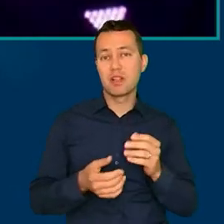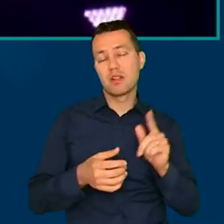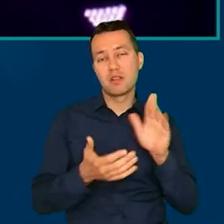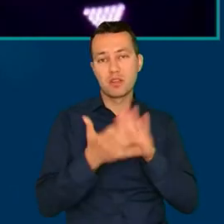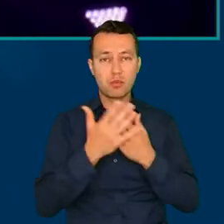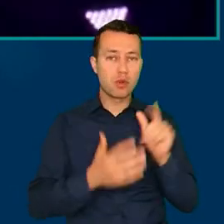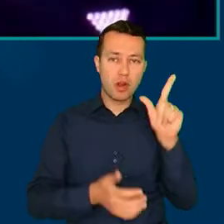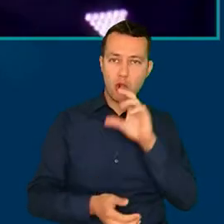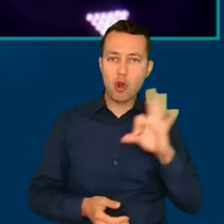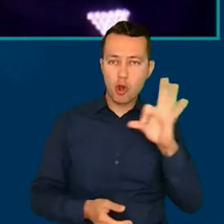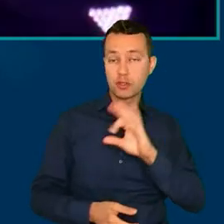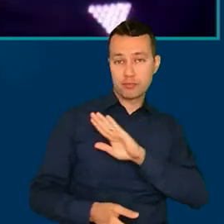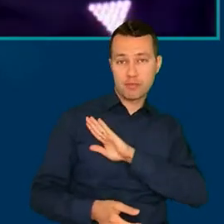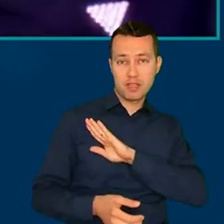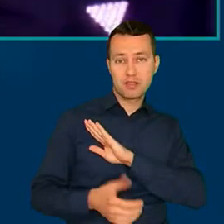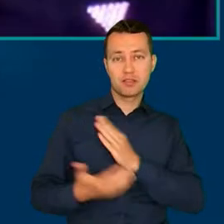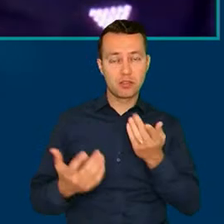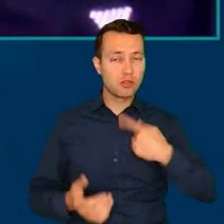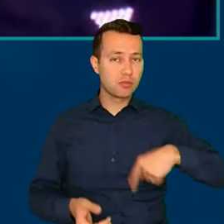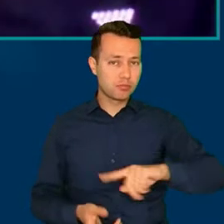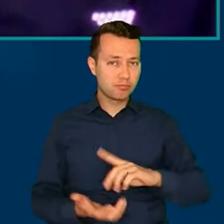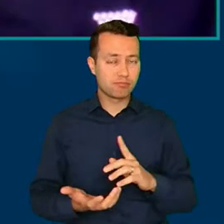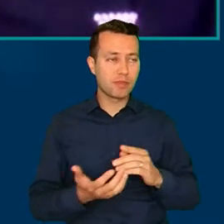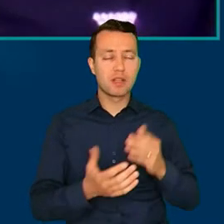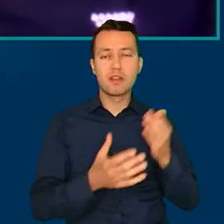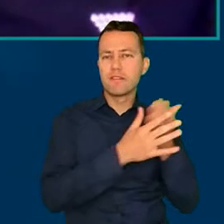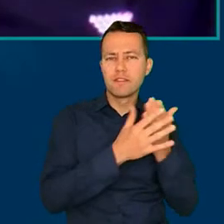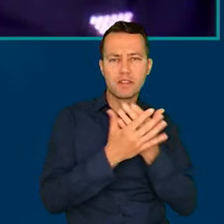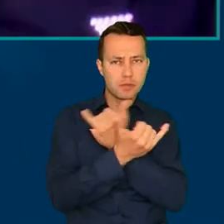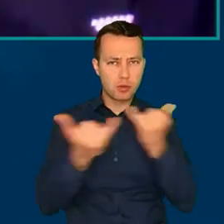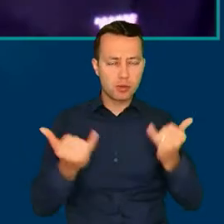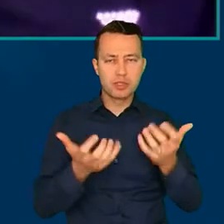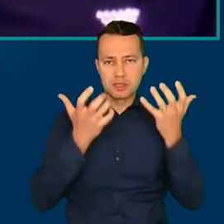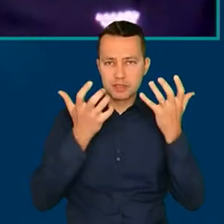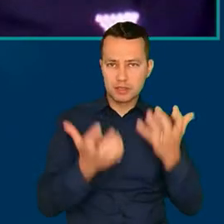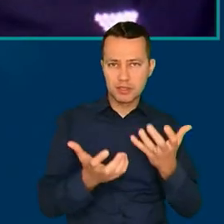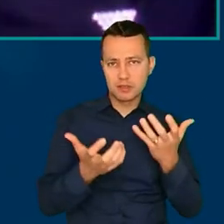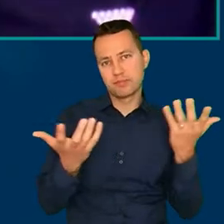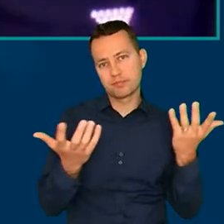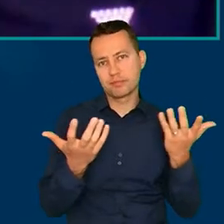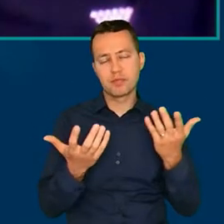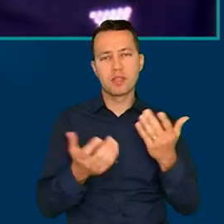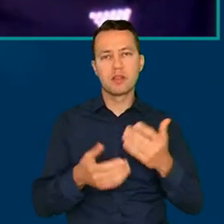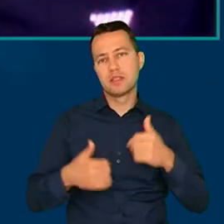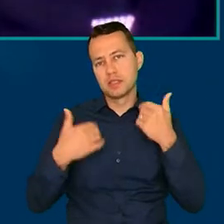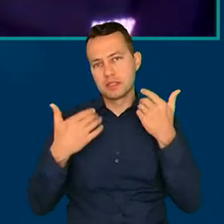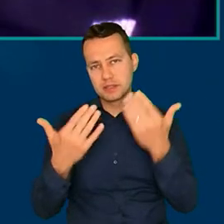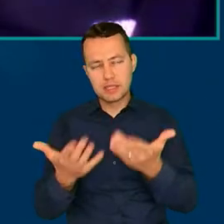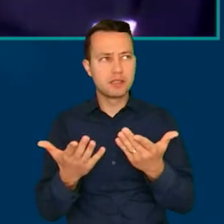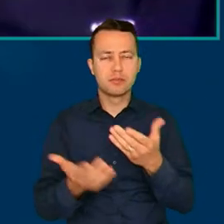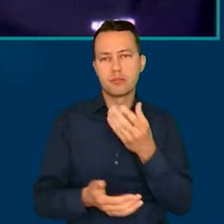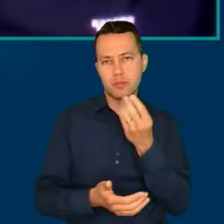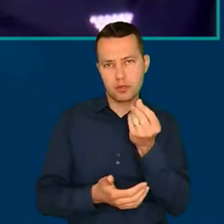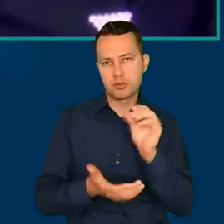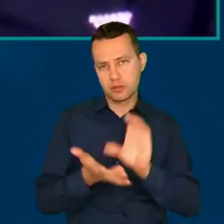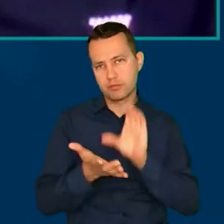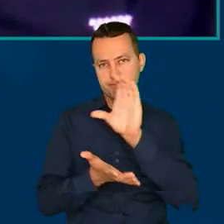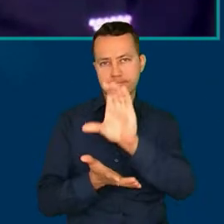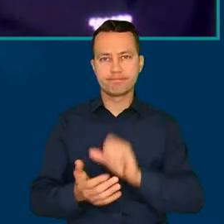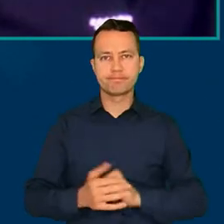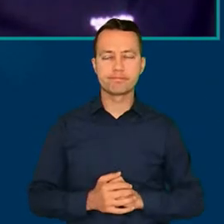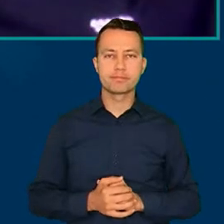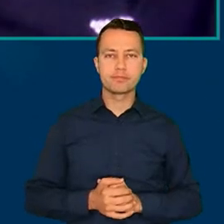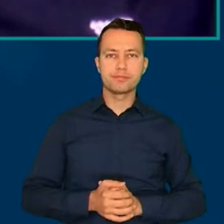life, but the enterprise will be definitely responsible for the damages for ensuring